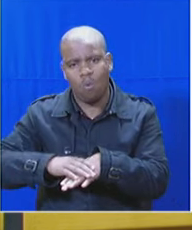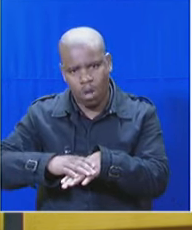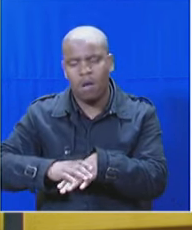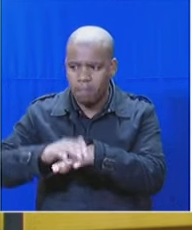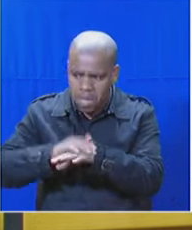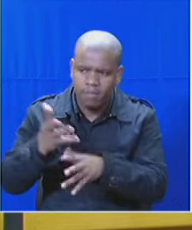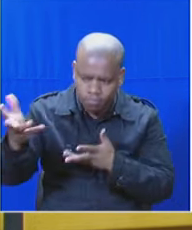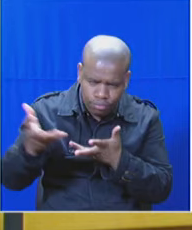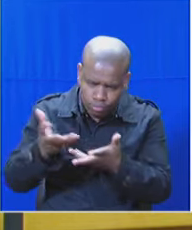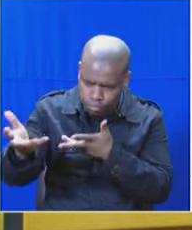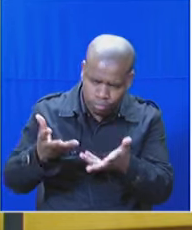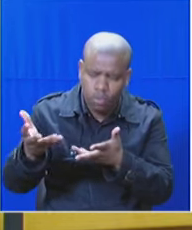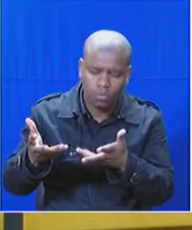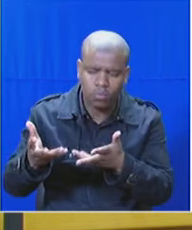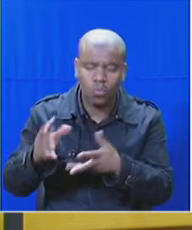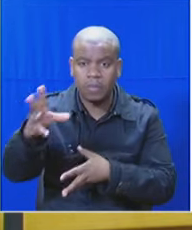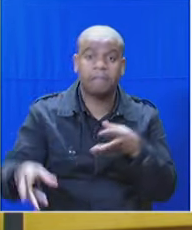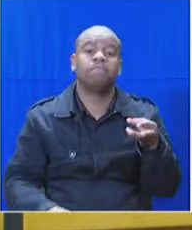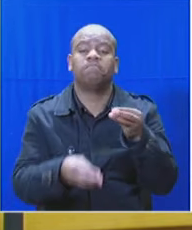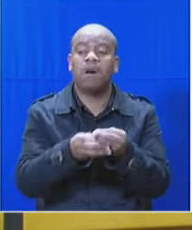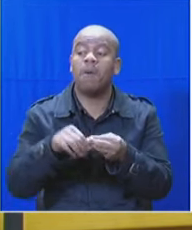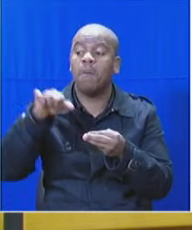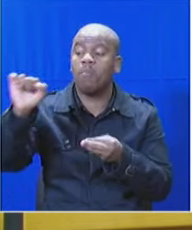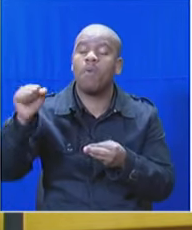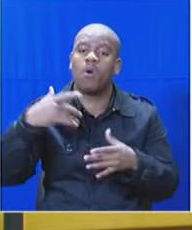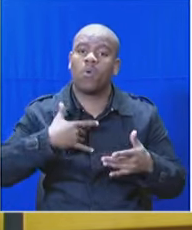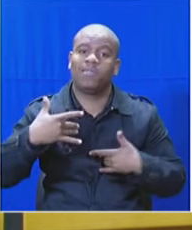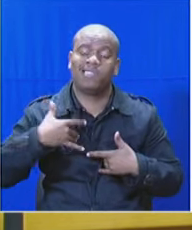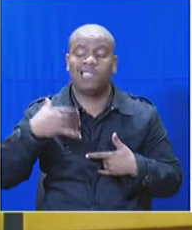have a resolution to their woes. The ANC is quite also